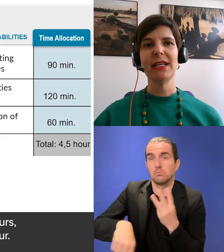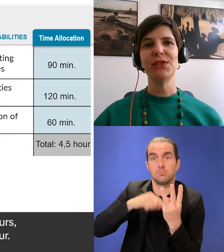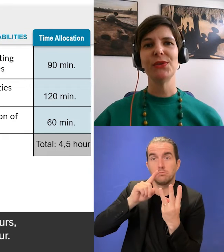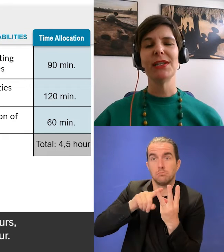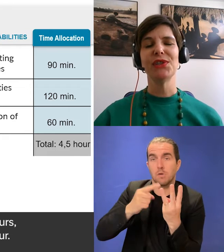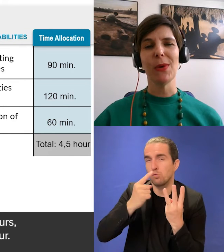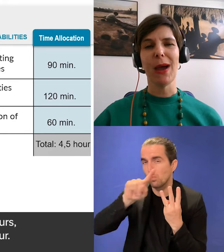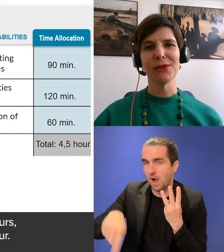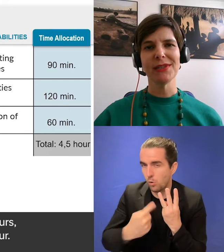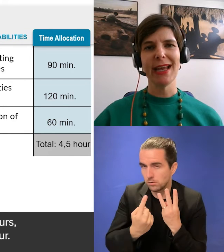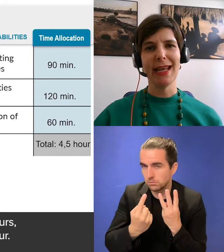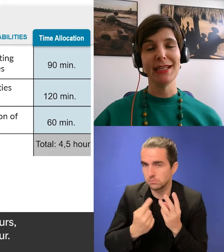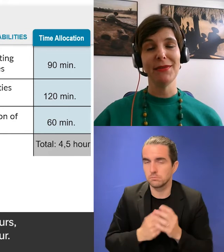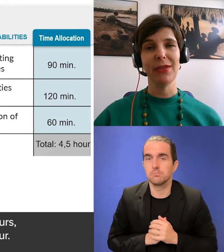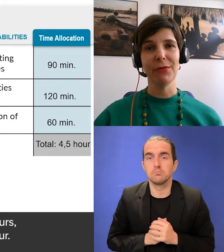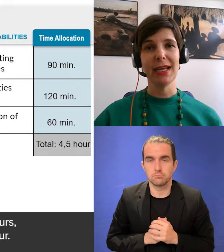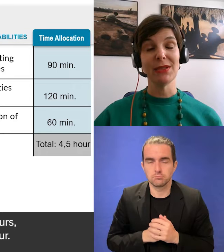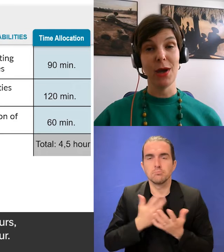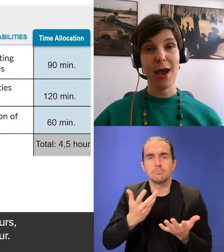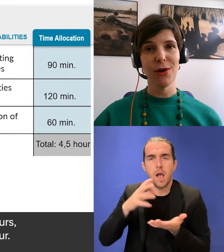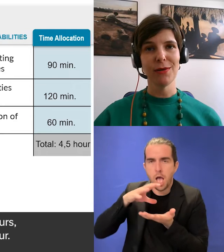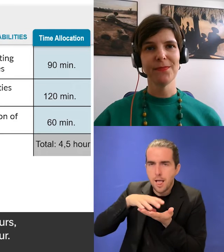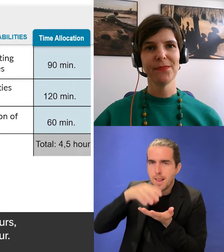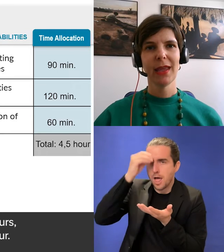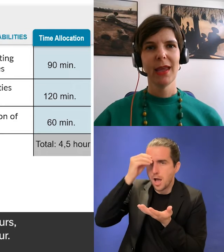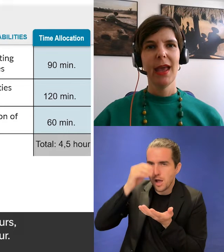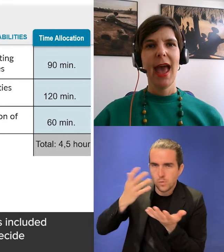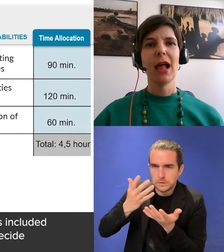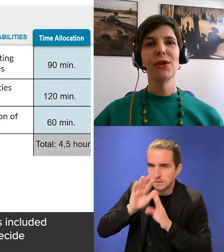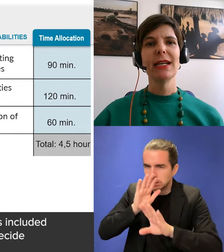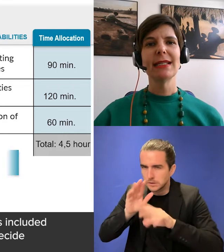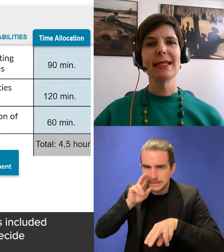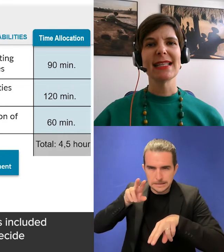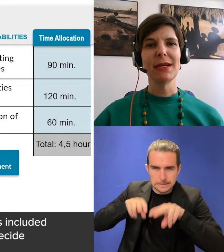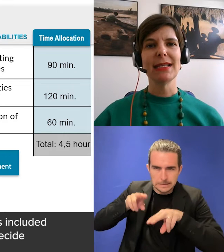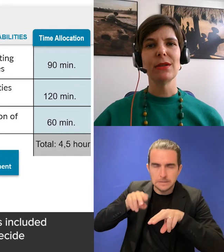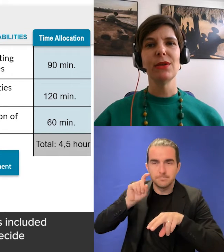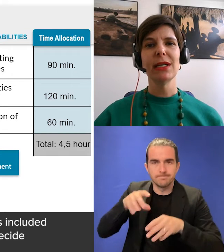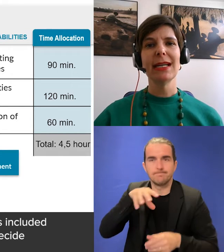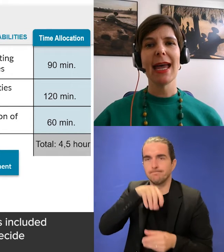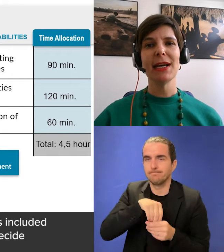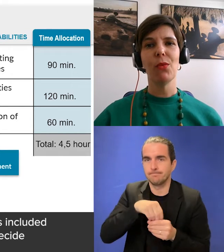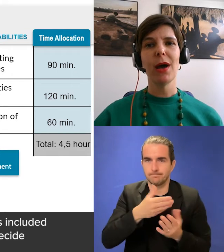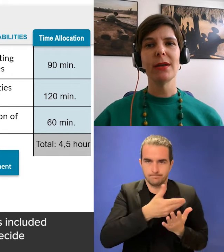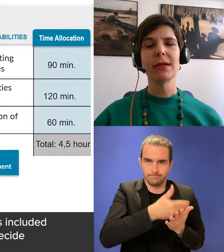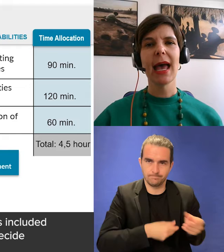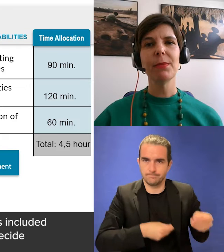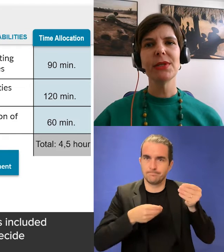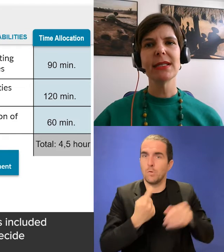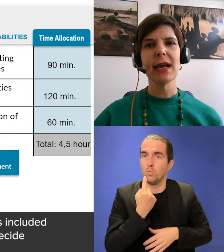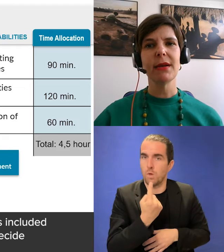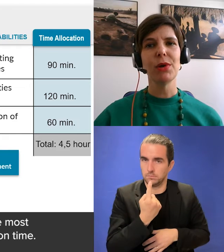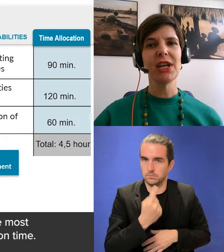while Activity 2 is 2 hours and Activity 3 is 1 hour. A learning needs assessment is included in Handout 1